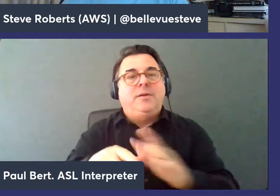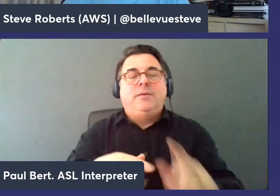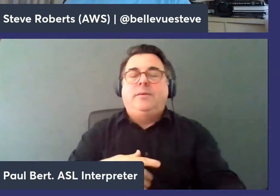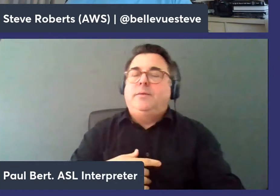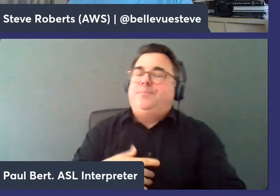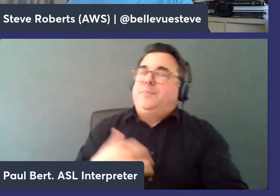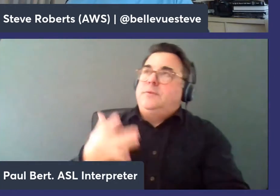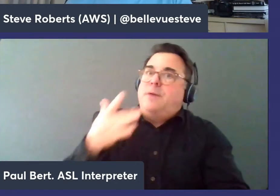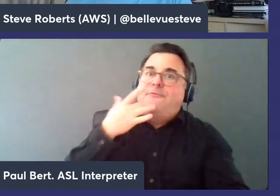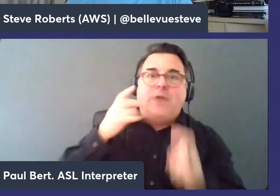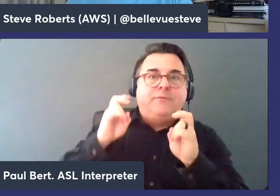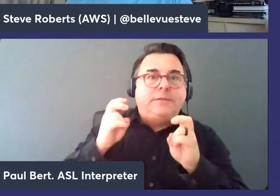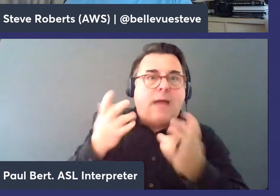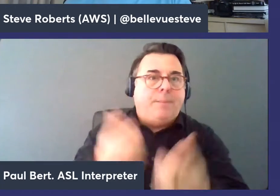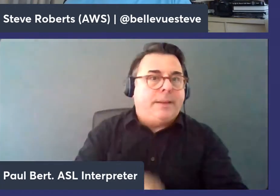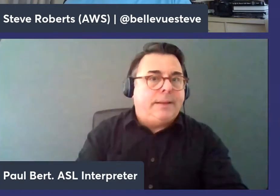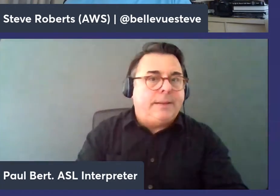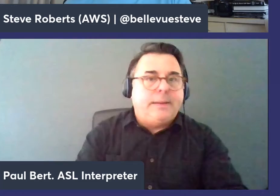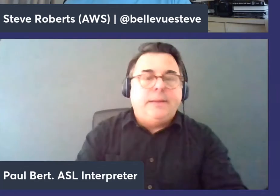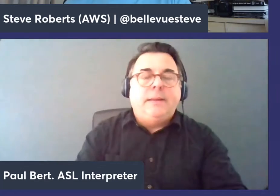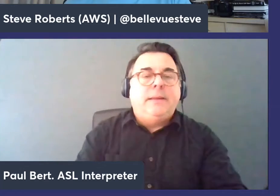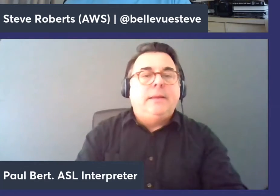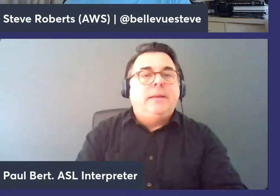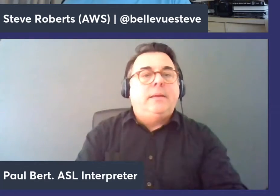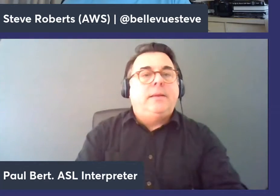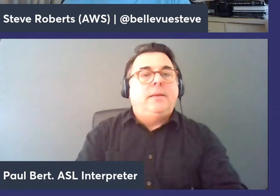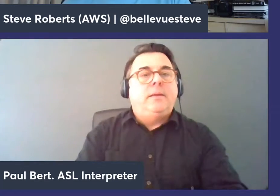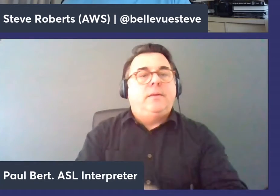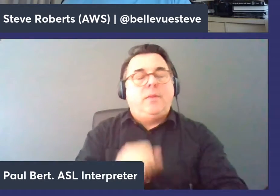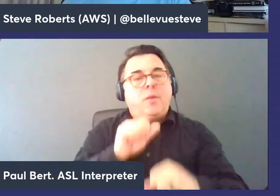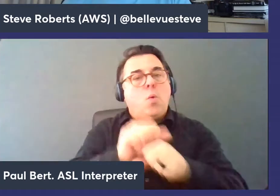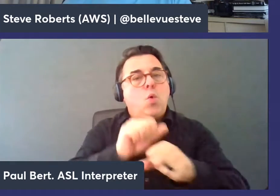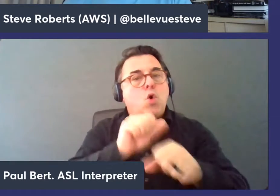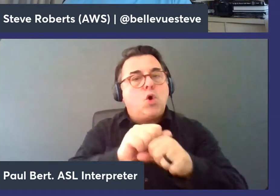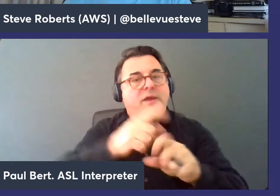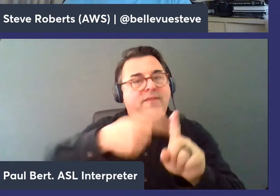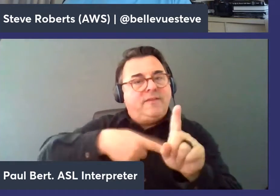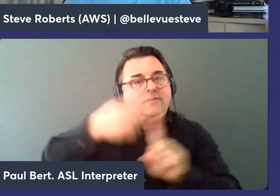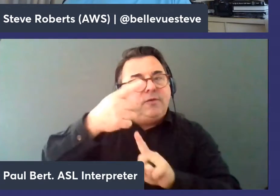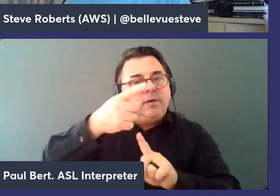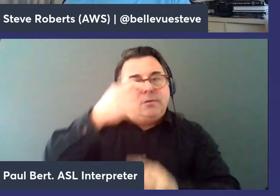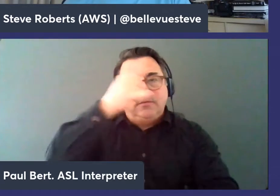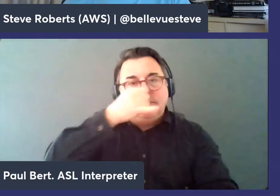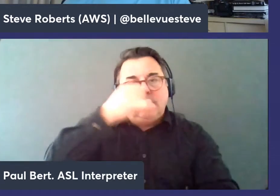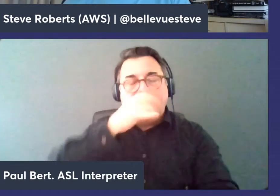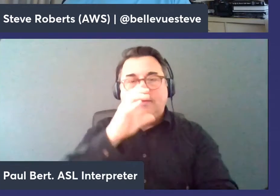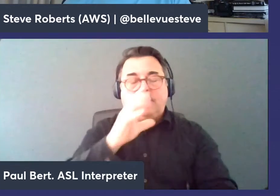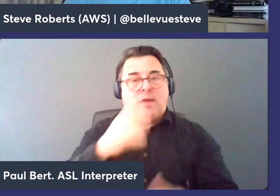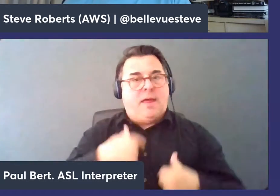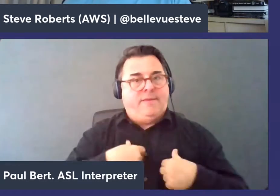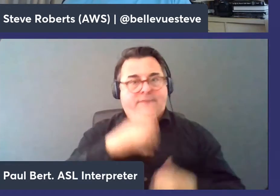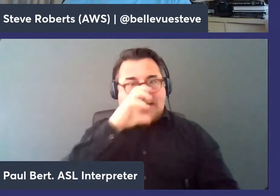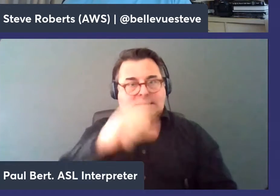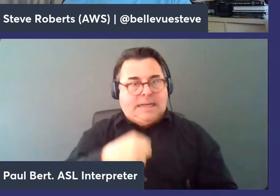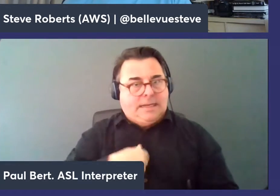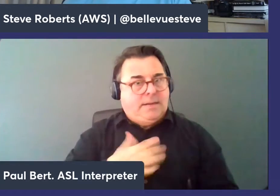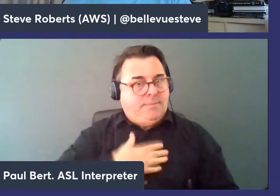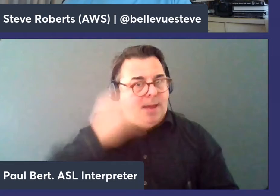topics, just because it, like, the work being done in this space is really interesting to me.